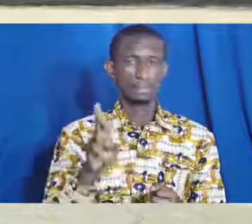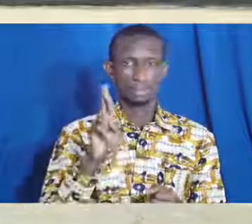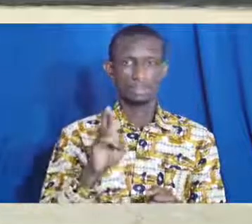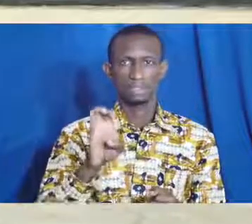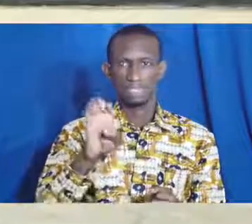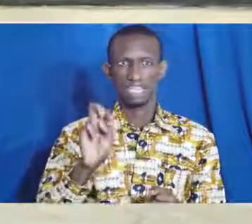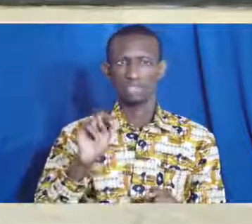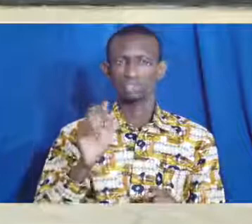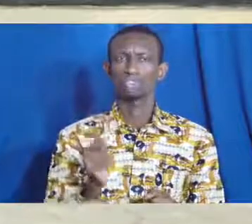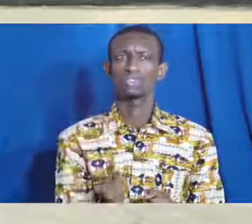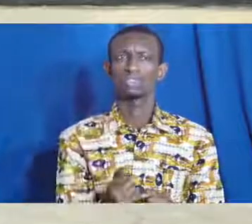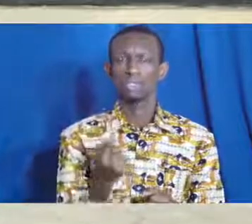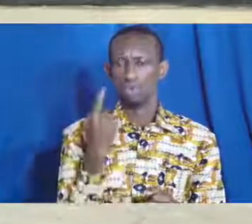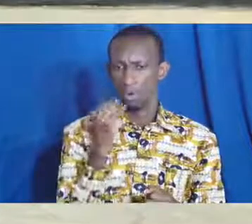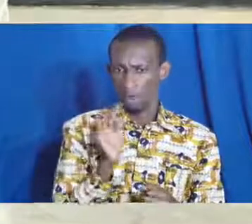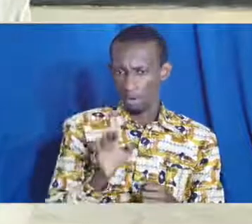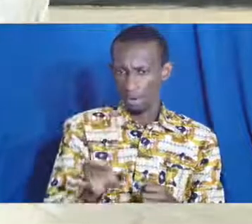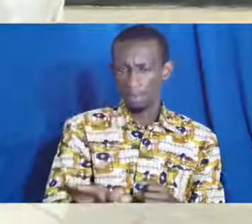call reactivity series.